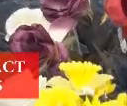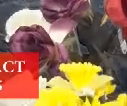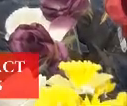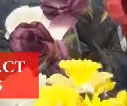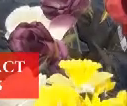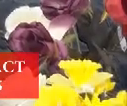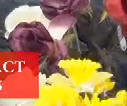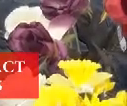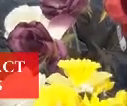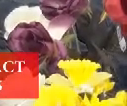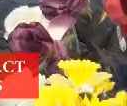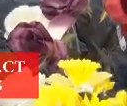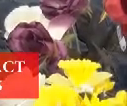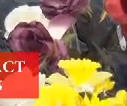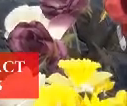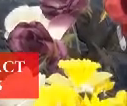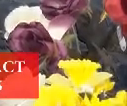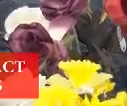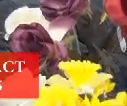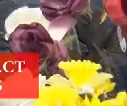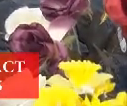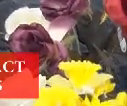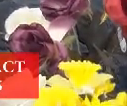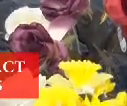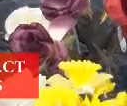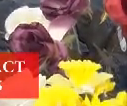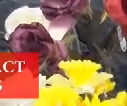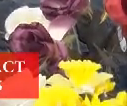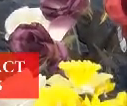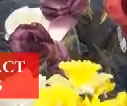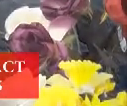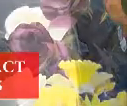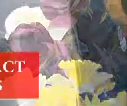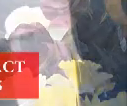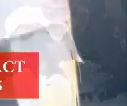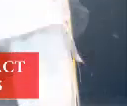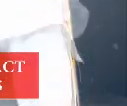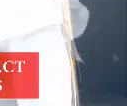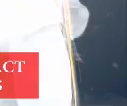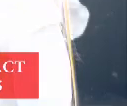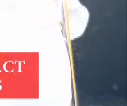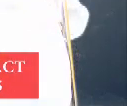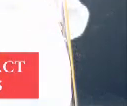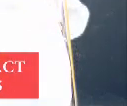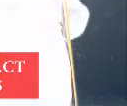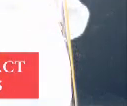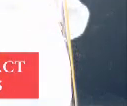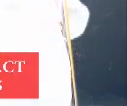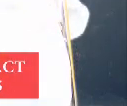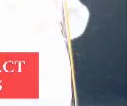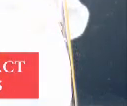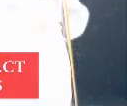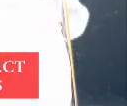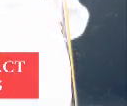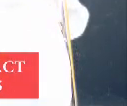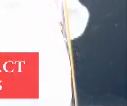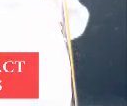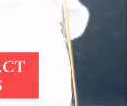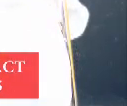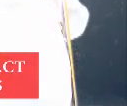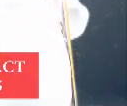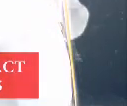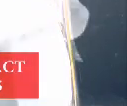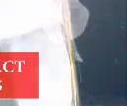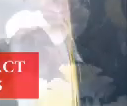Mansour ànda ak xaritam Baye Dame Diouf ñooy def diggante. Gambian Talents TV ñoo leen di indil